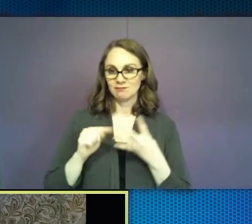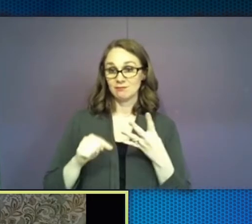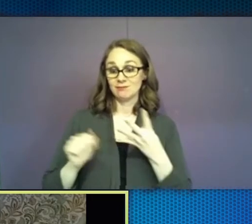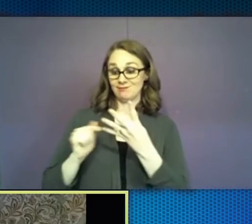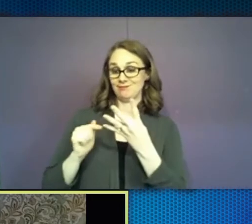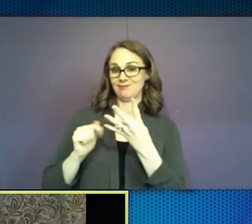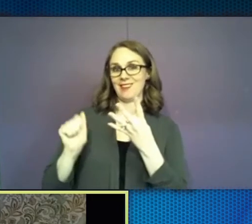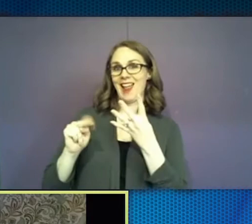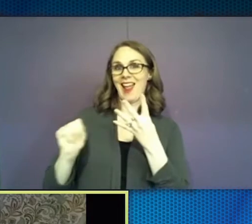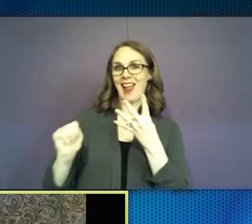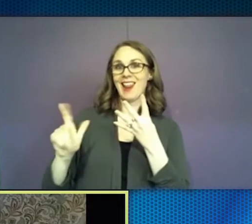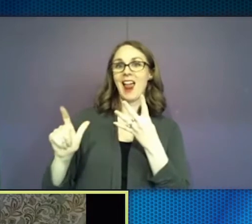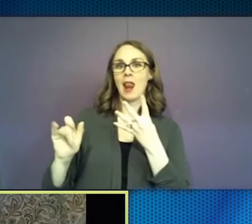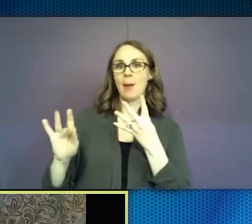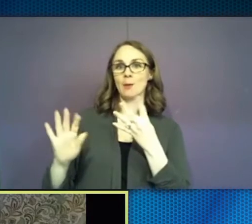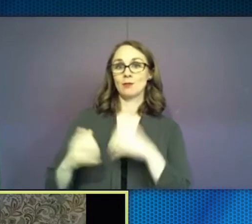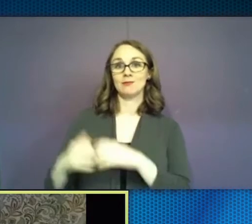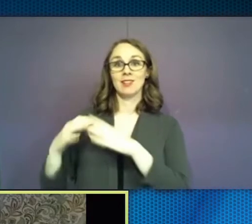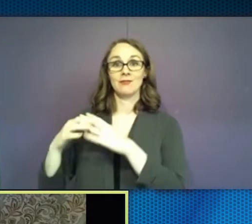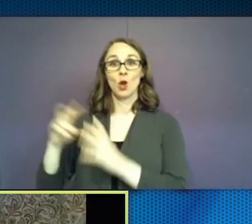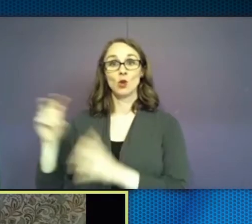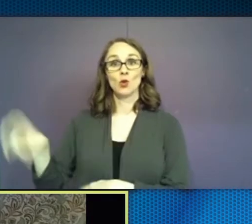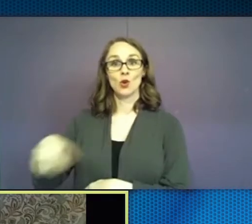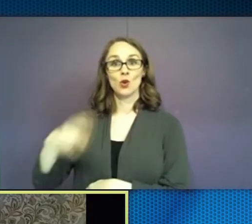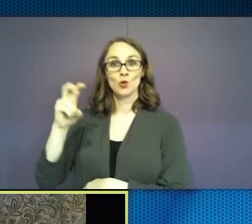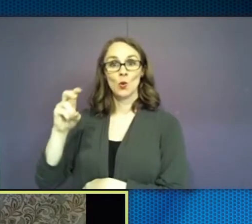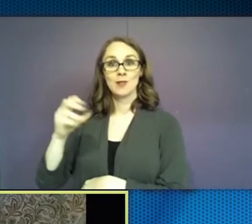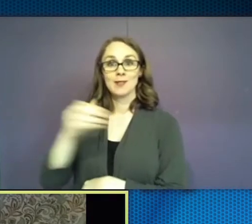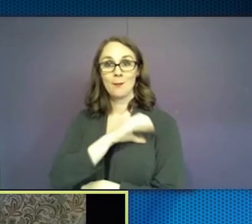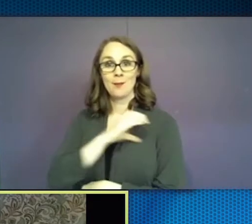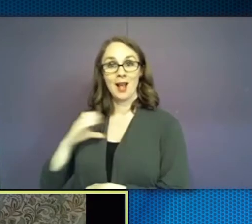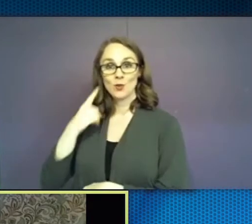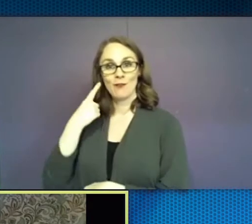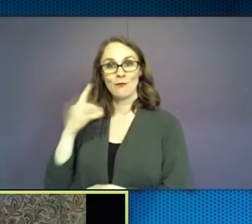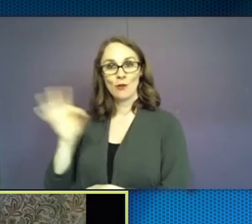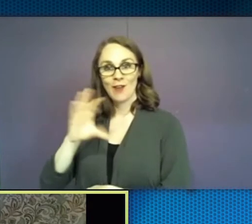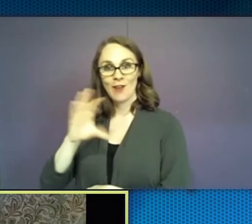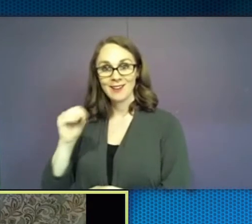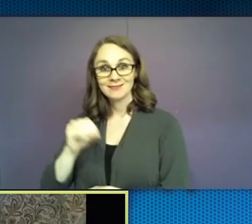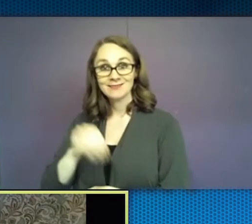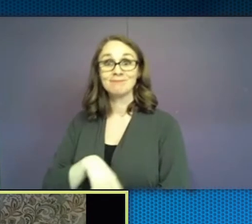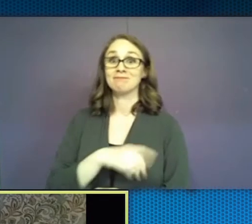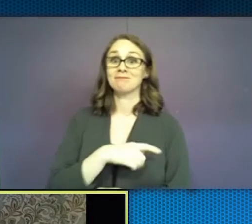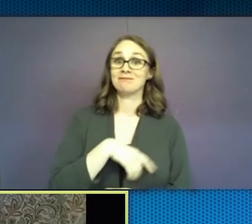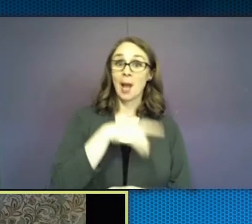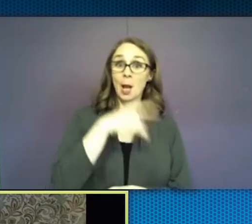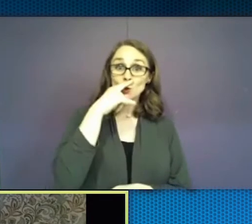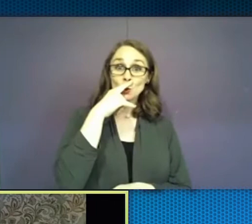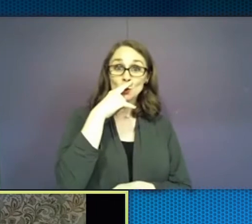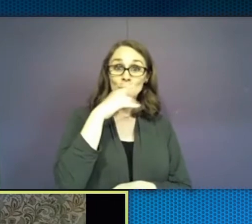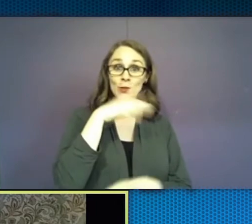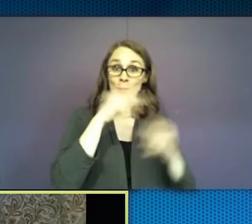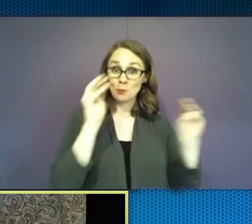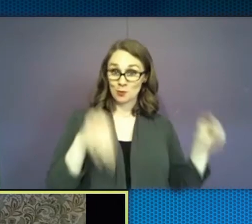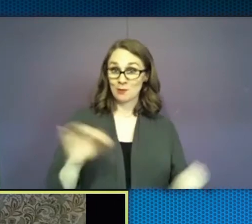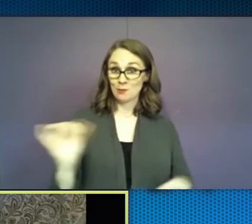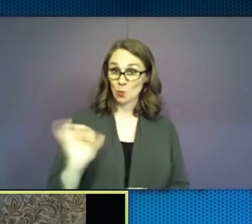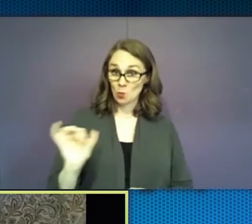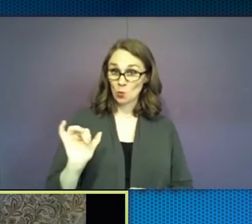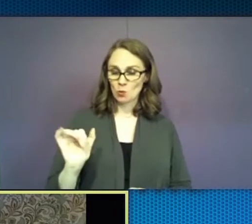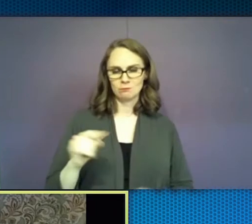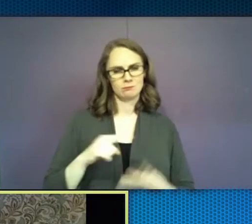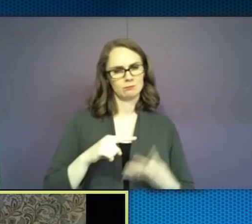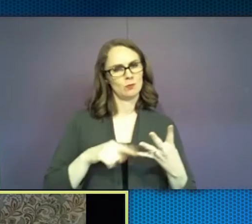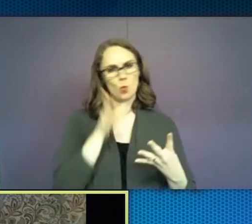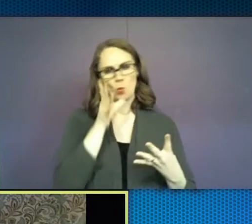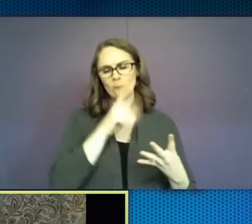Leberts went on to also found the Tourism Council of Frederick County and the Children's Museum at Rose Hill Manor. So these women were really,